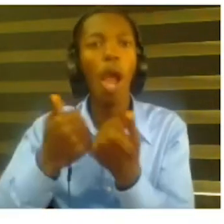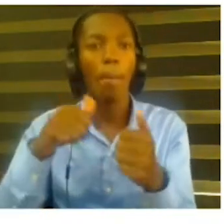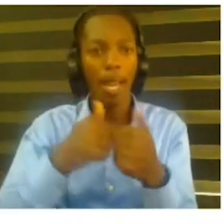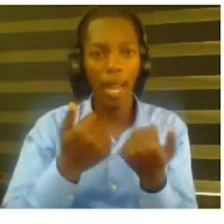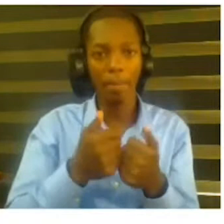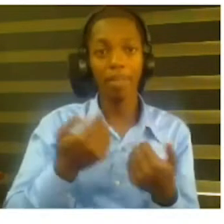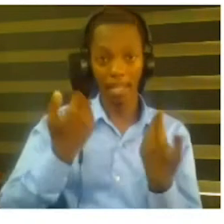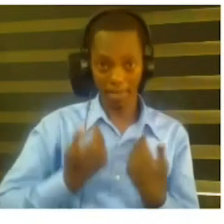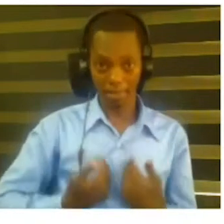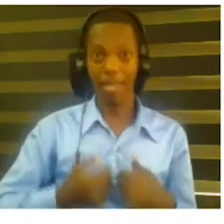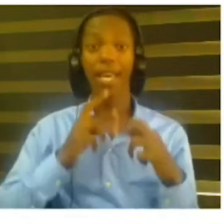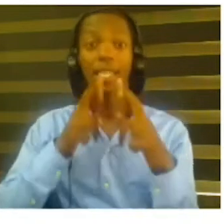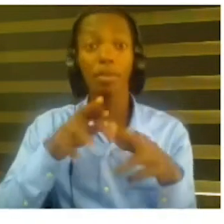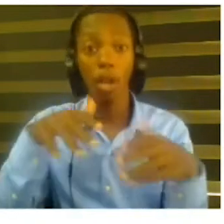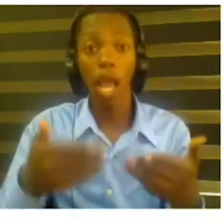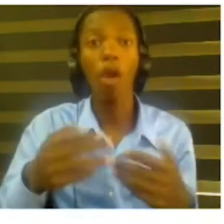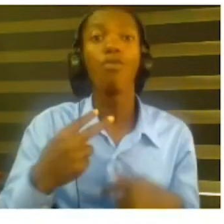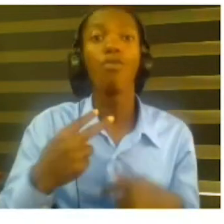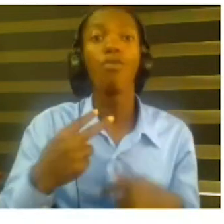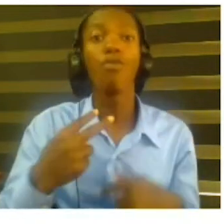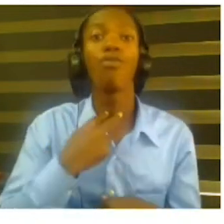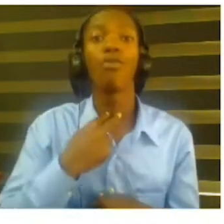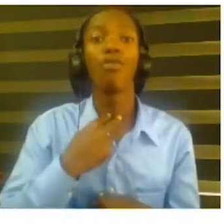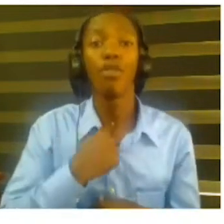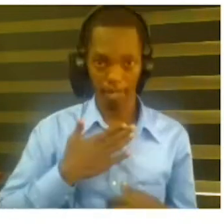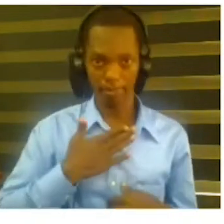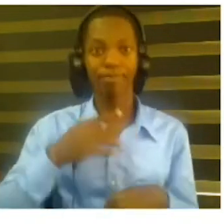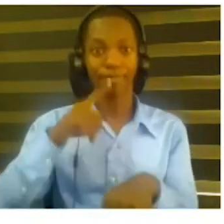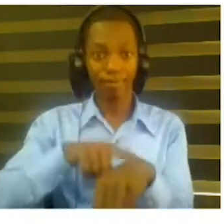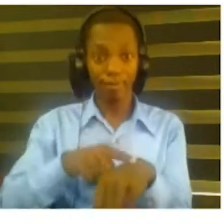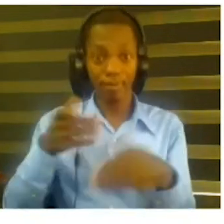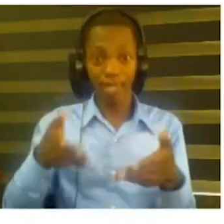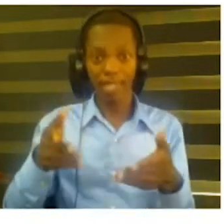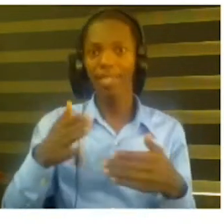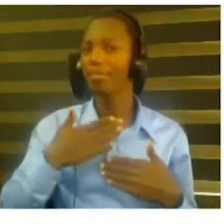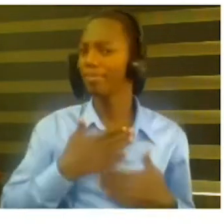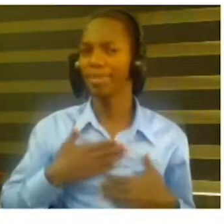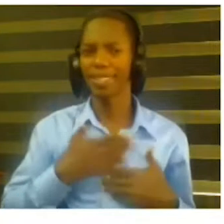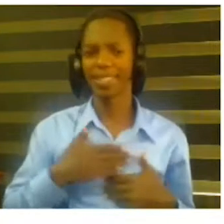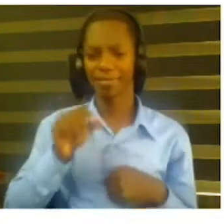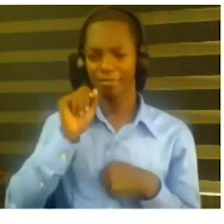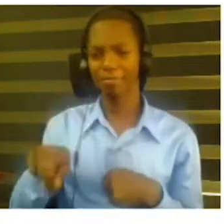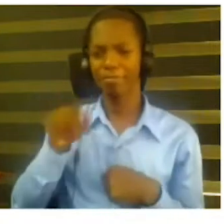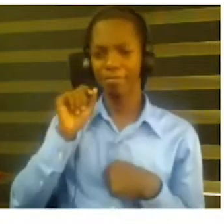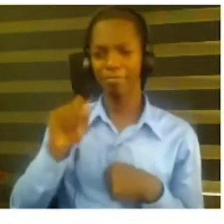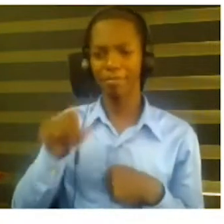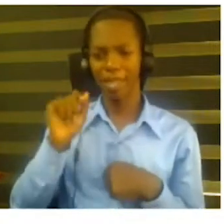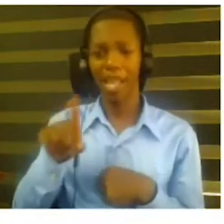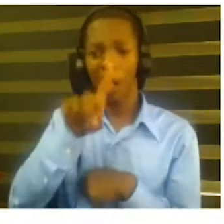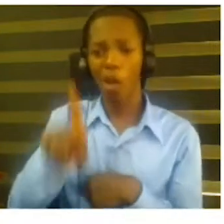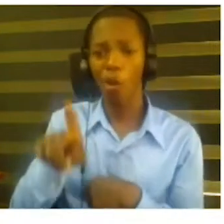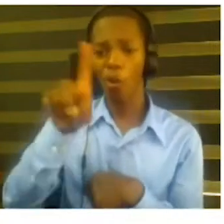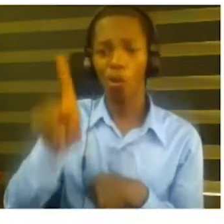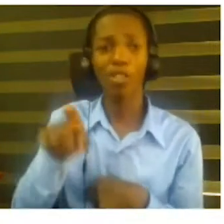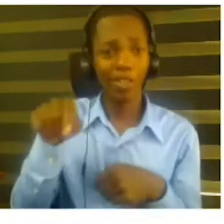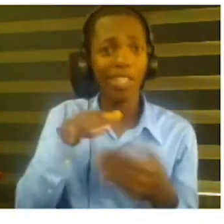this session, please send your questions. This is your opportunity to learn and get your questions